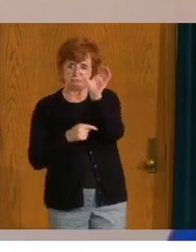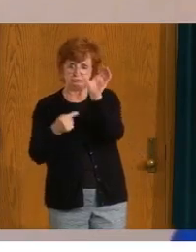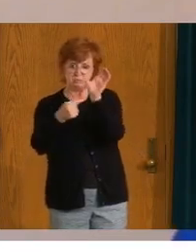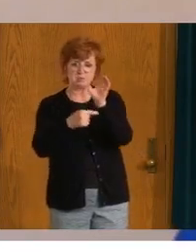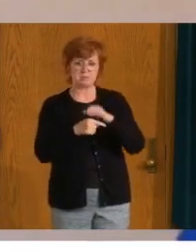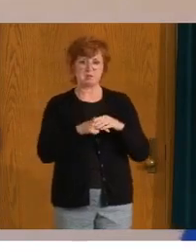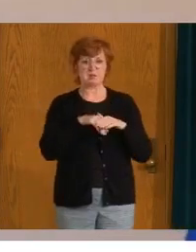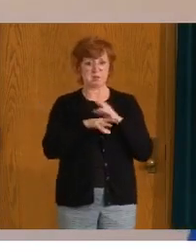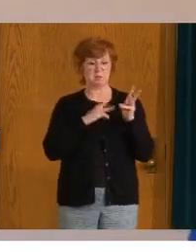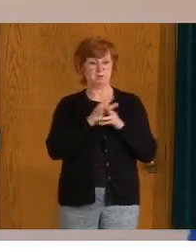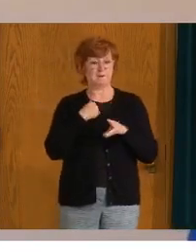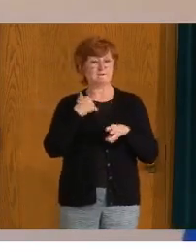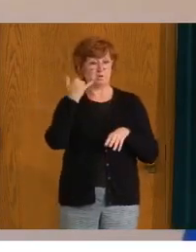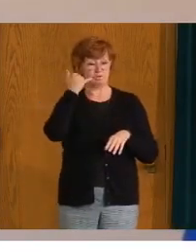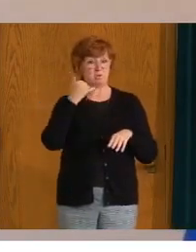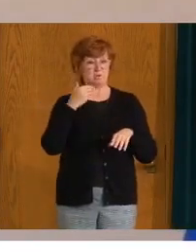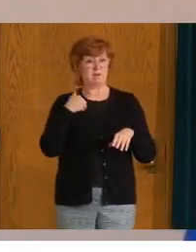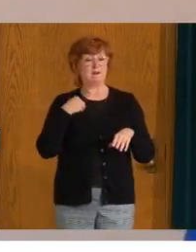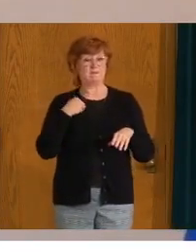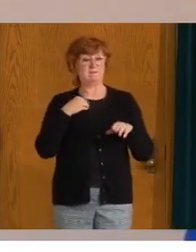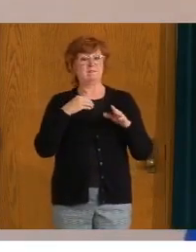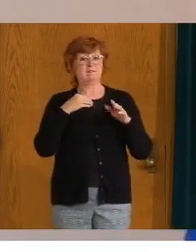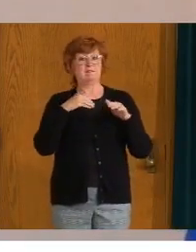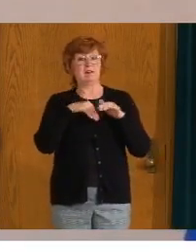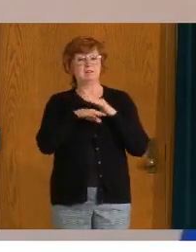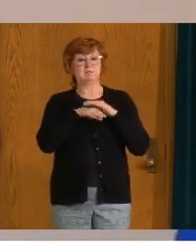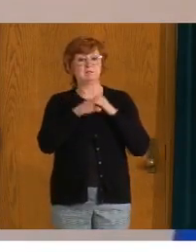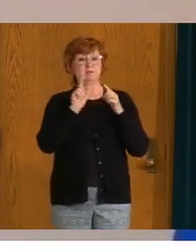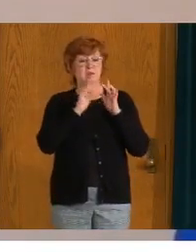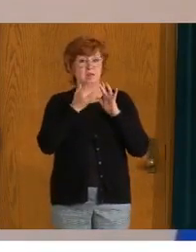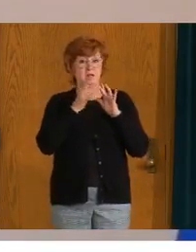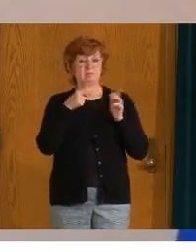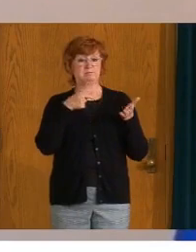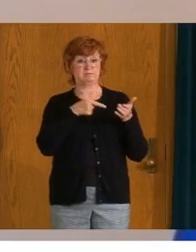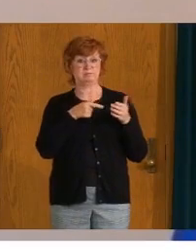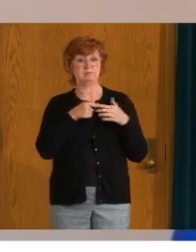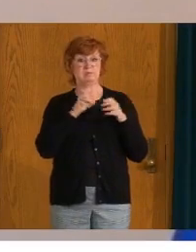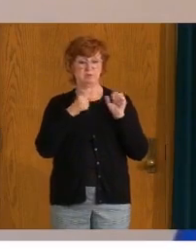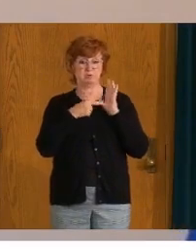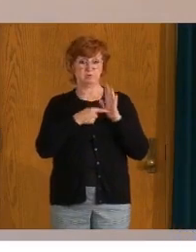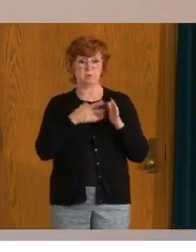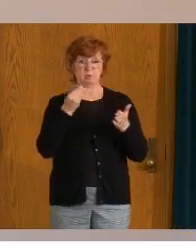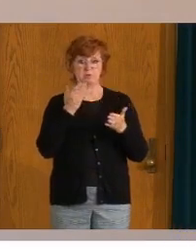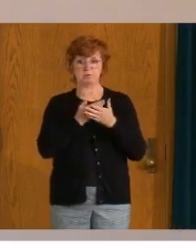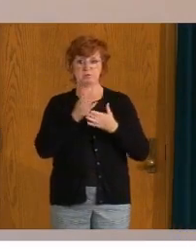world that would actually show how many doses of vaccine and what vaccine they received and when.